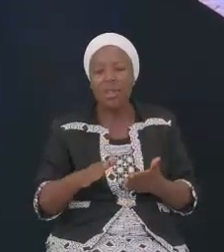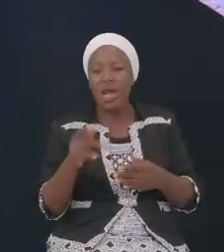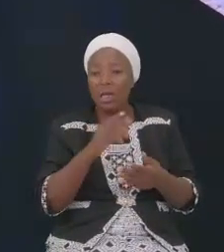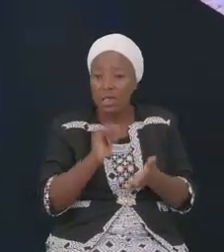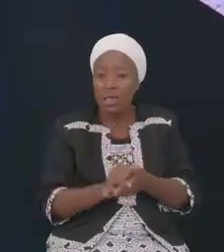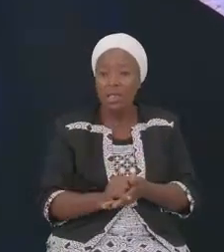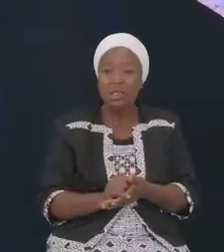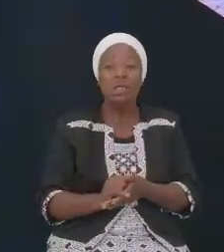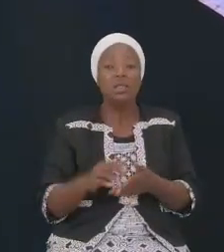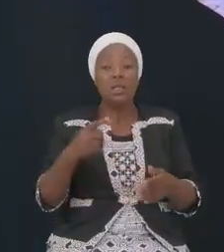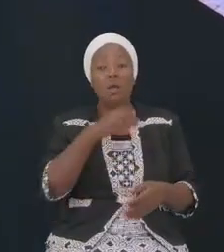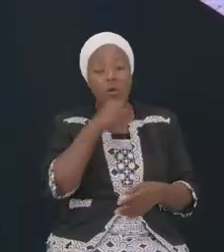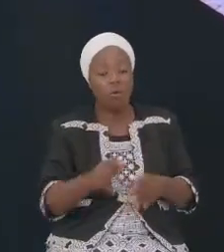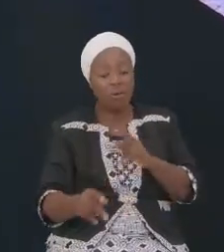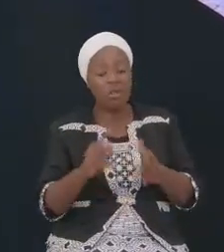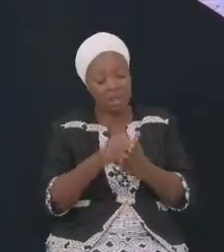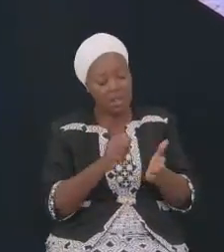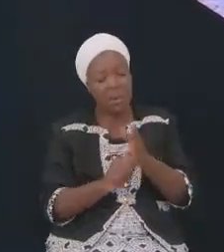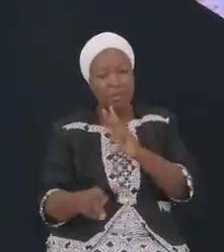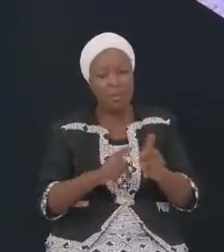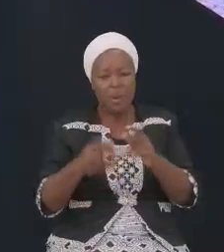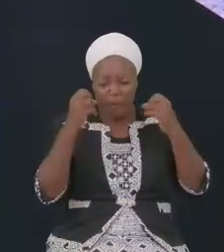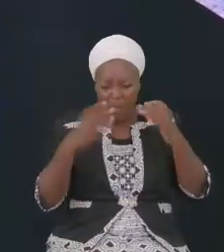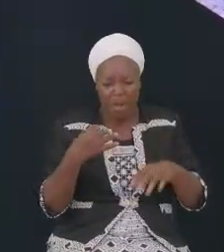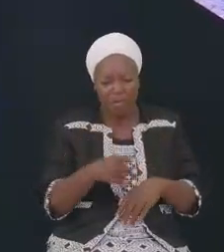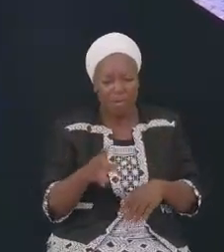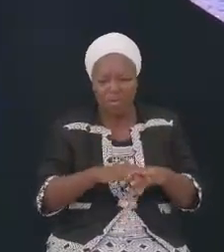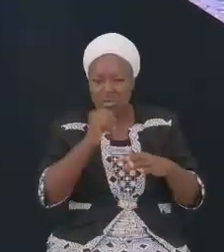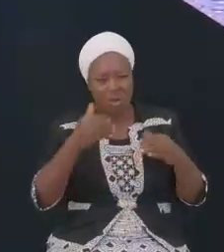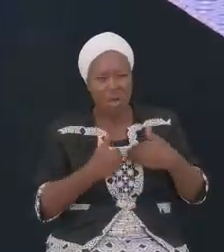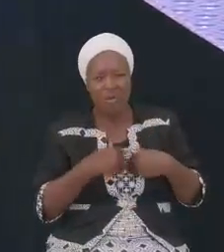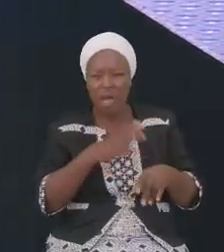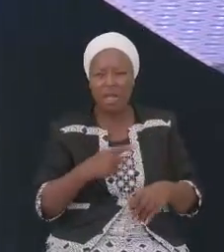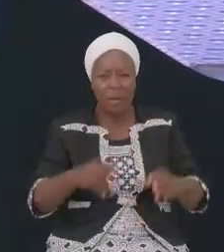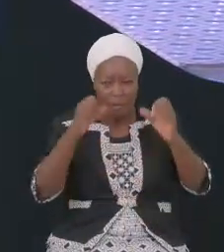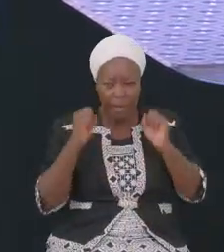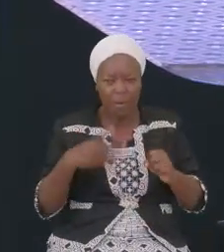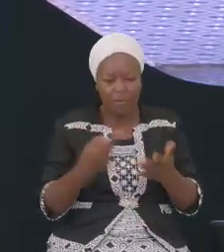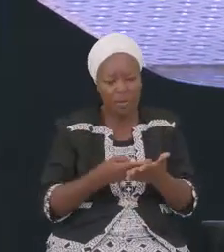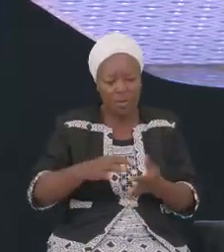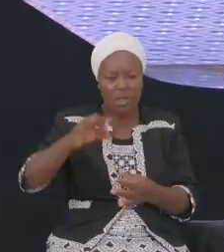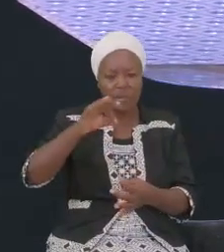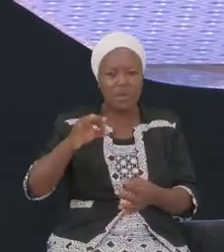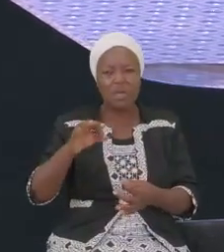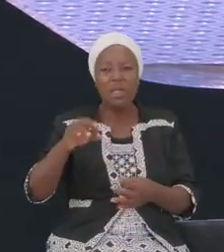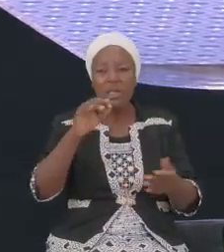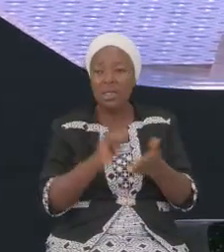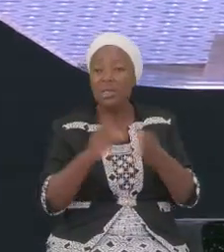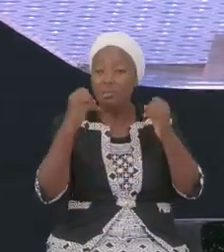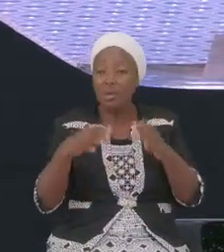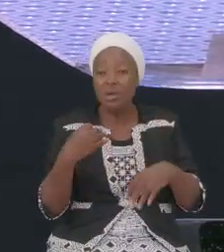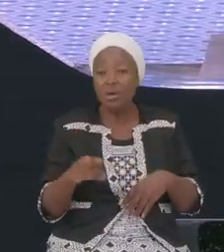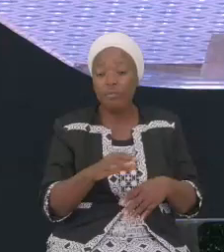that the Old Testament people, many of them, did not have, and the power of the Holy Ghost that many of